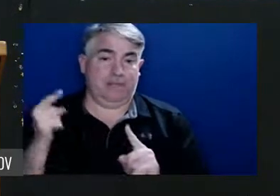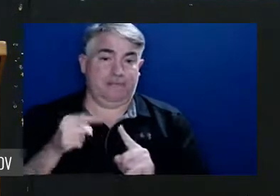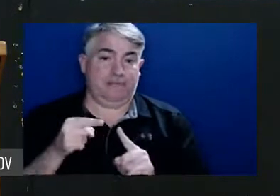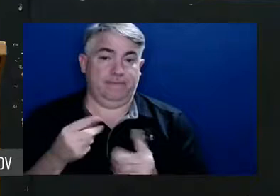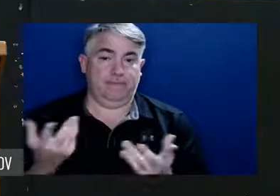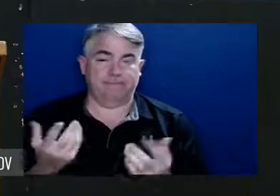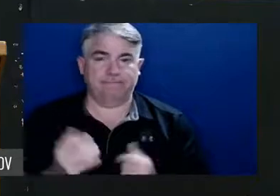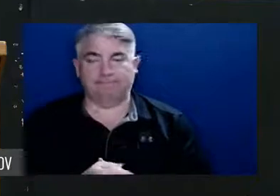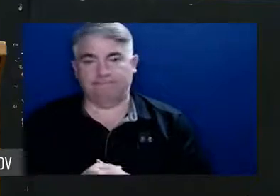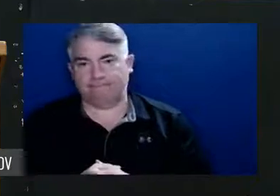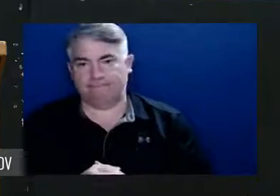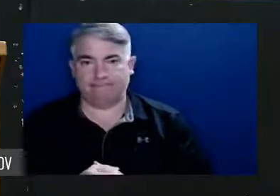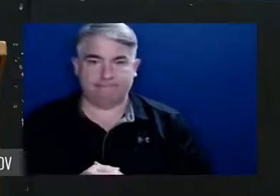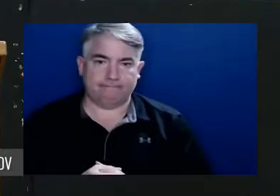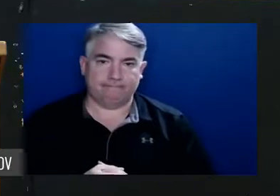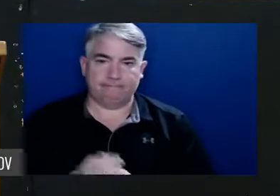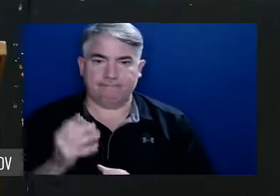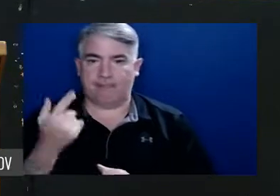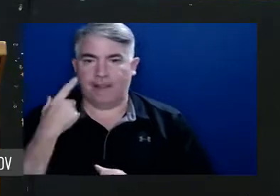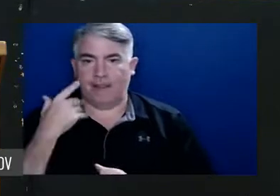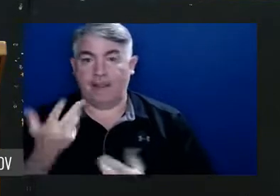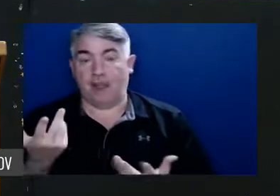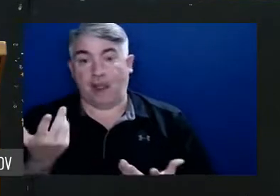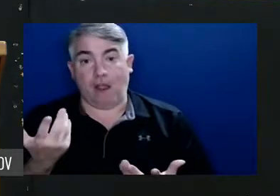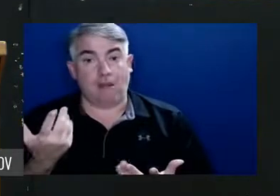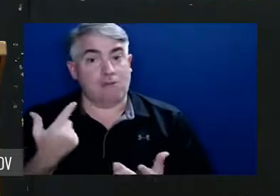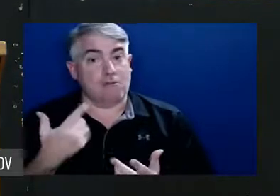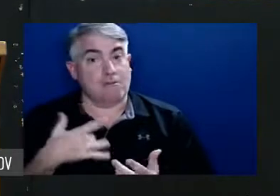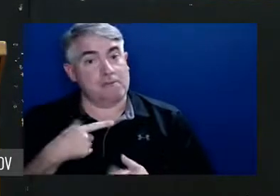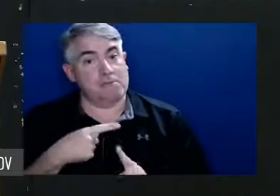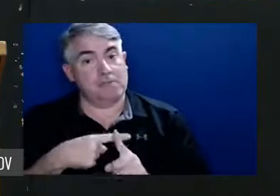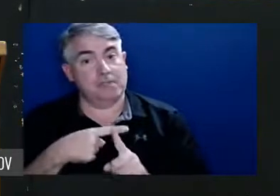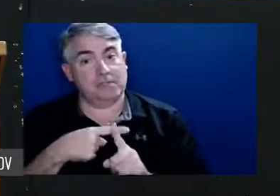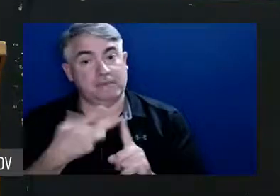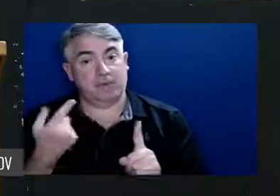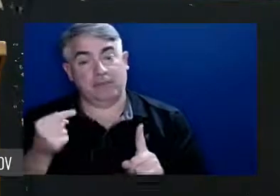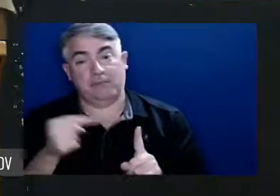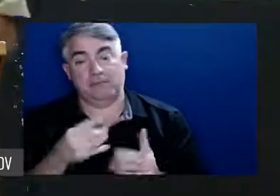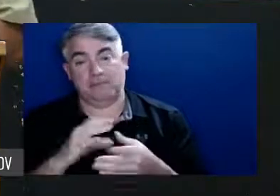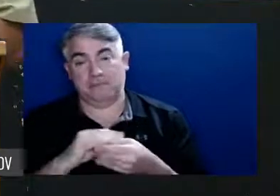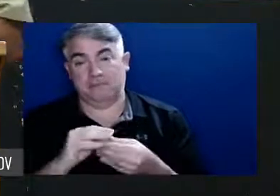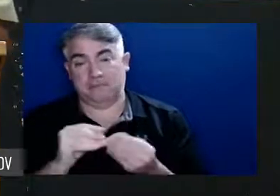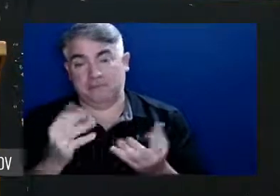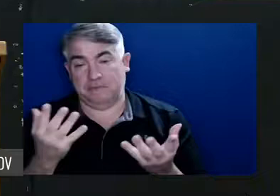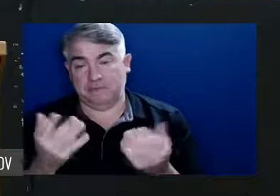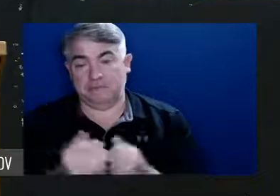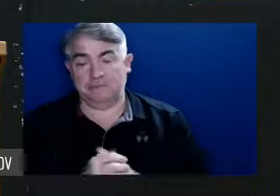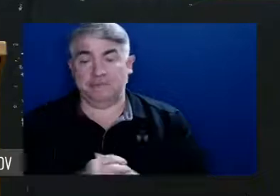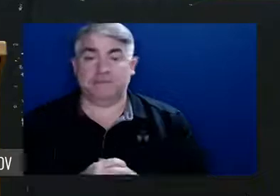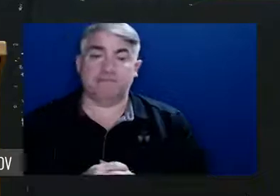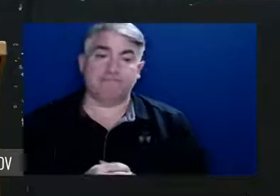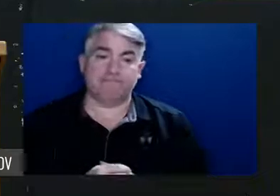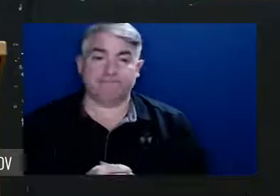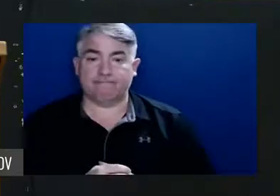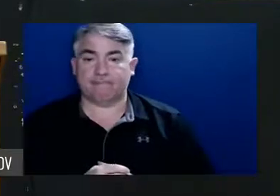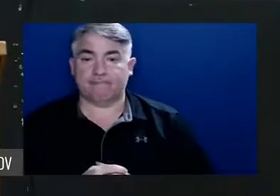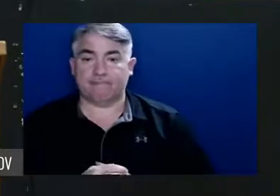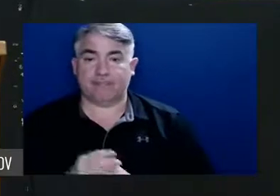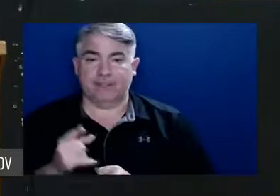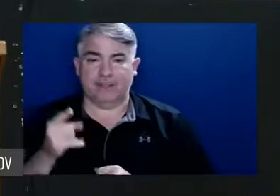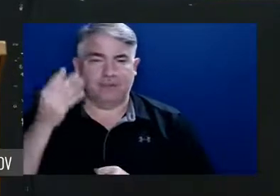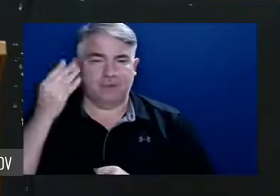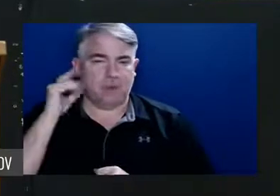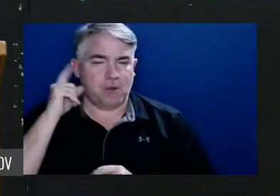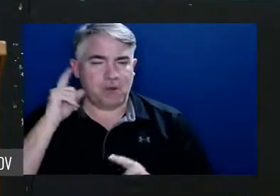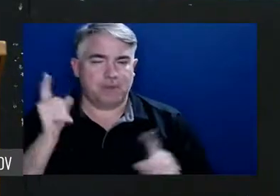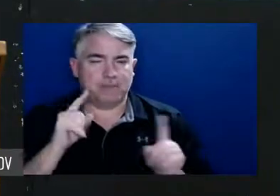good. This is looking positive. We've heard those and we've heard those before. And so that doesn't mean they're not true.